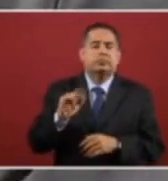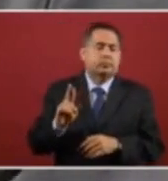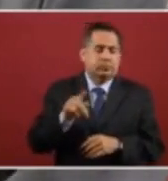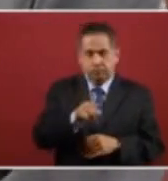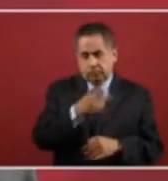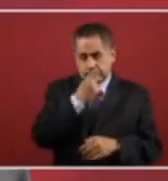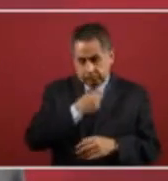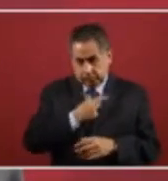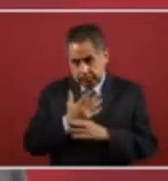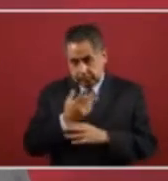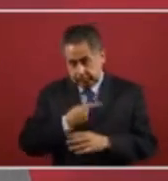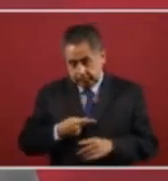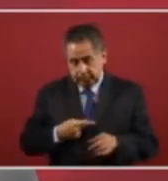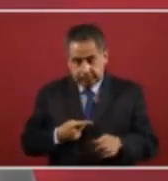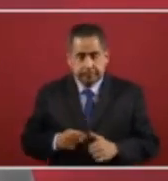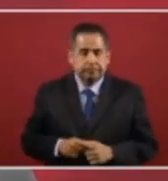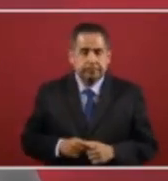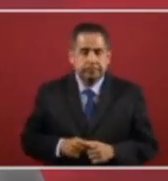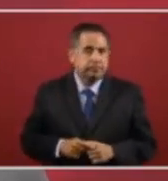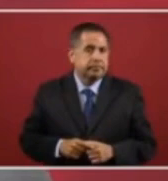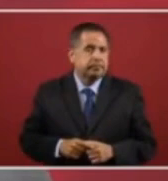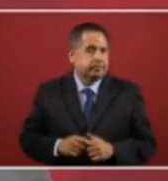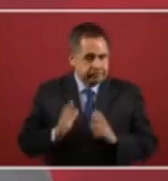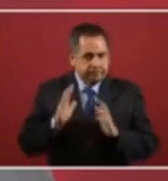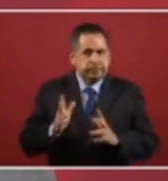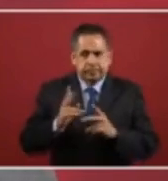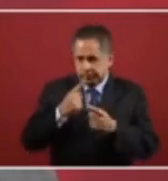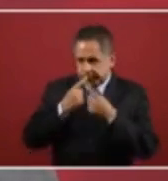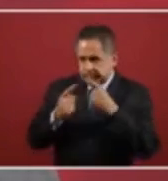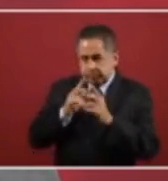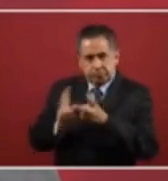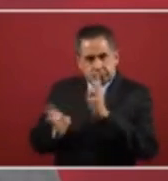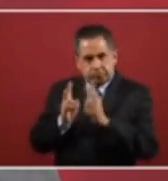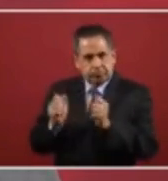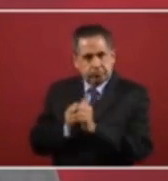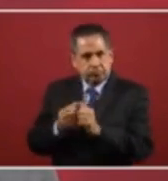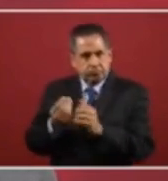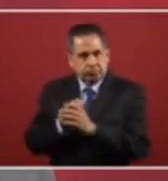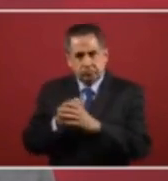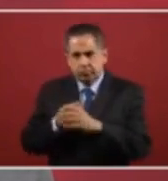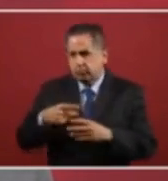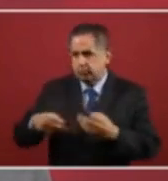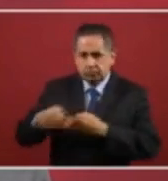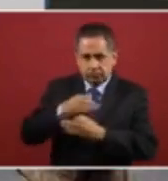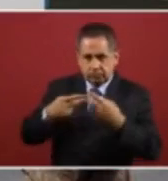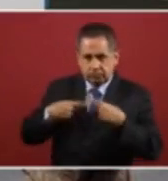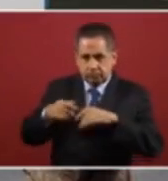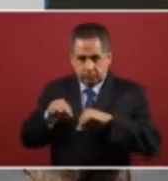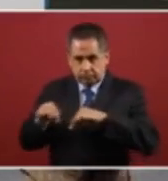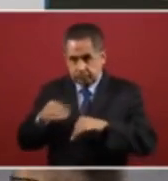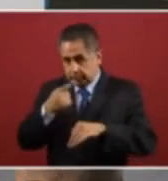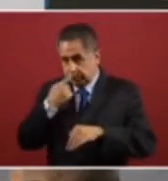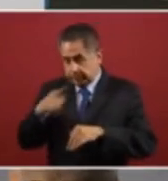the engineer, that they've been talking with the